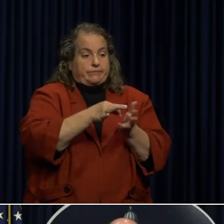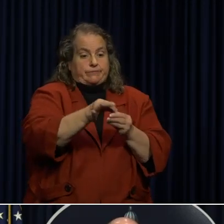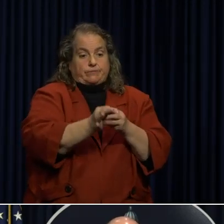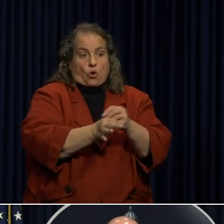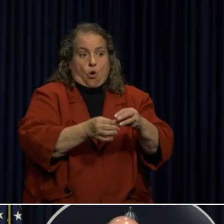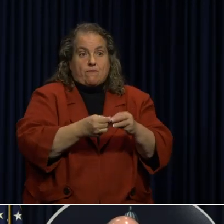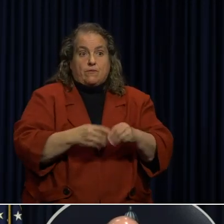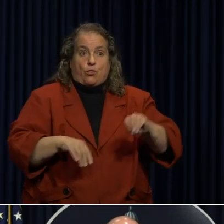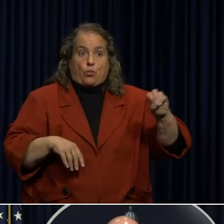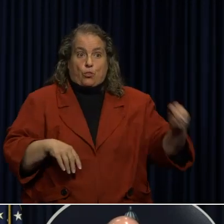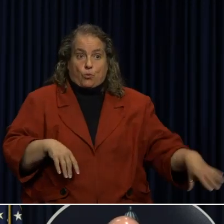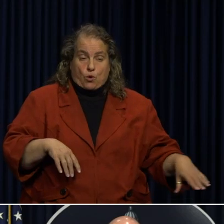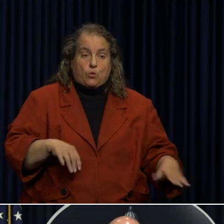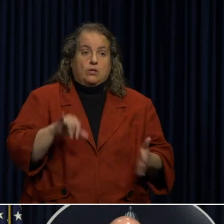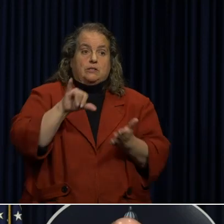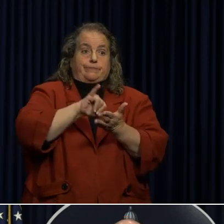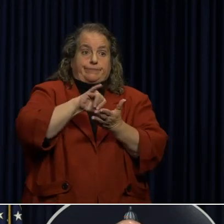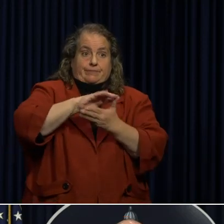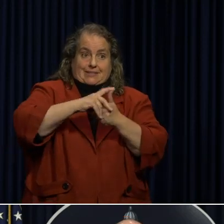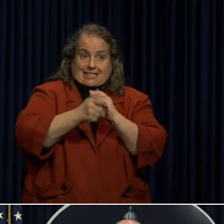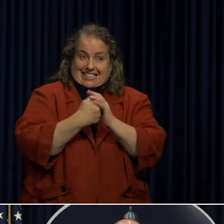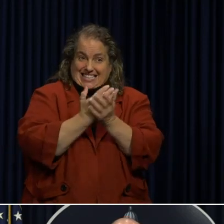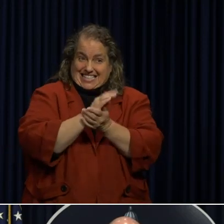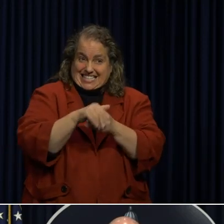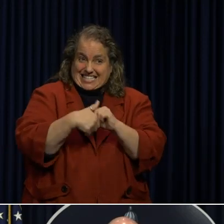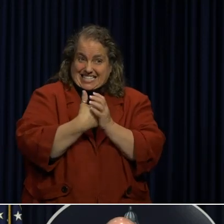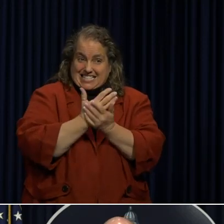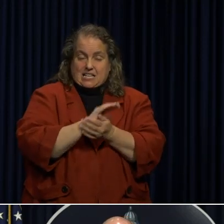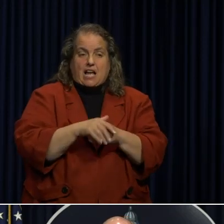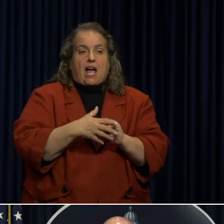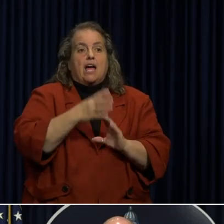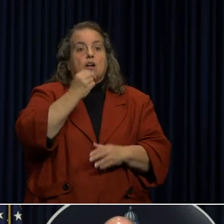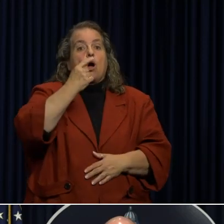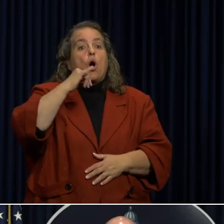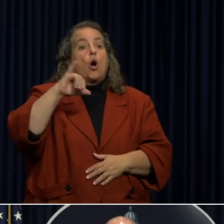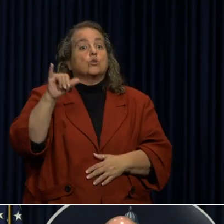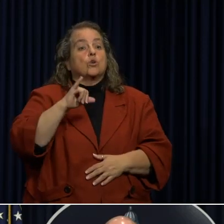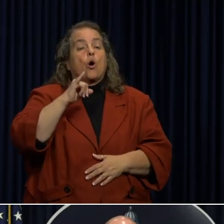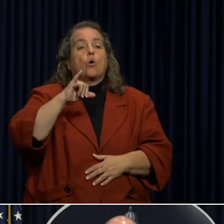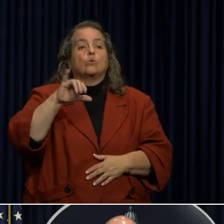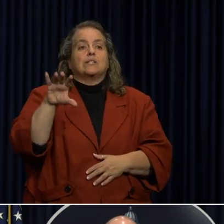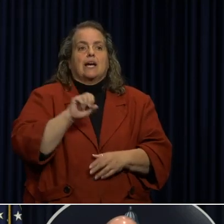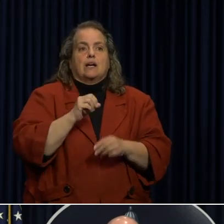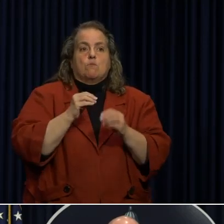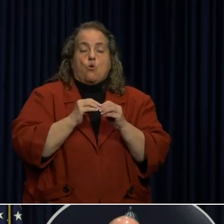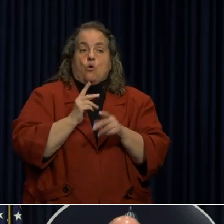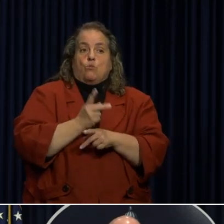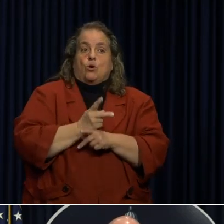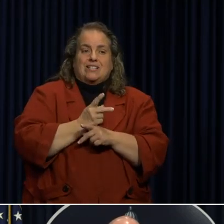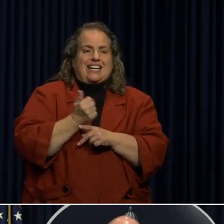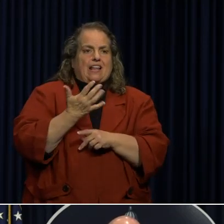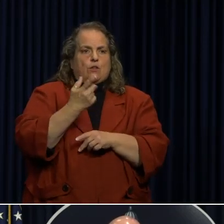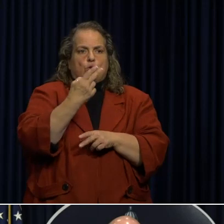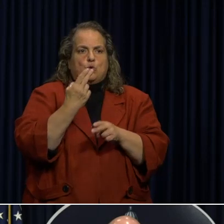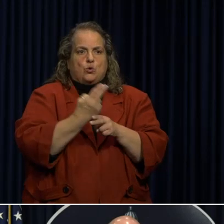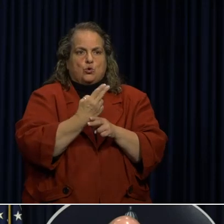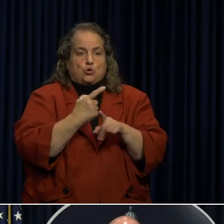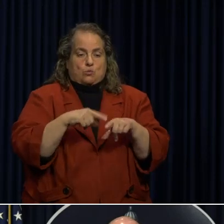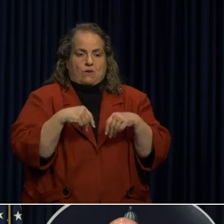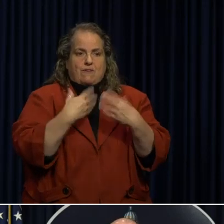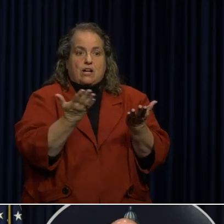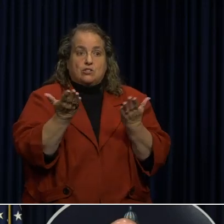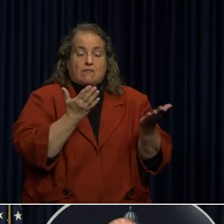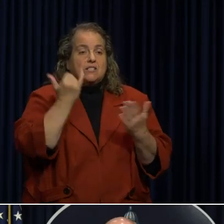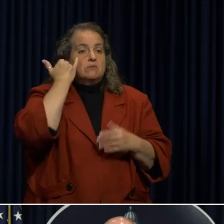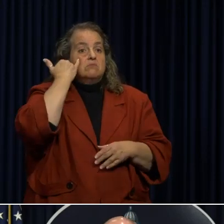them. Sanitize and clean your hands. And then you should also be taking extra precautions for anything you use to provide those services.